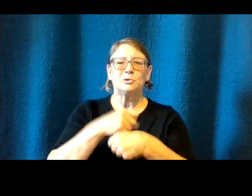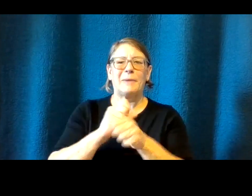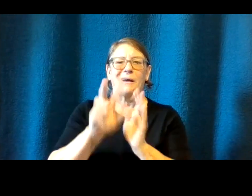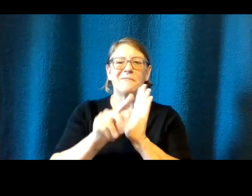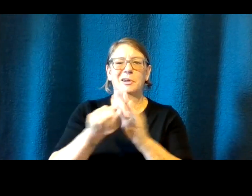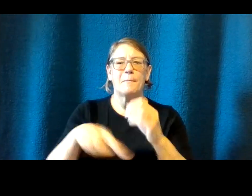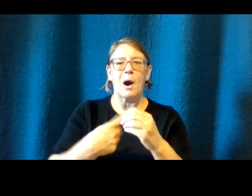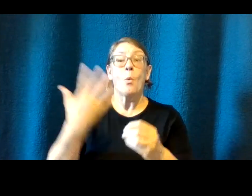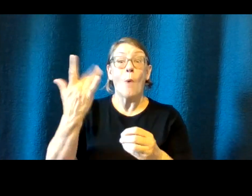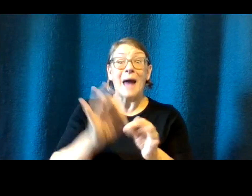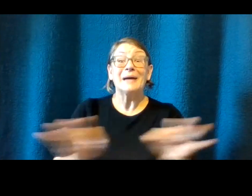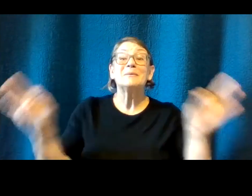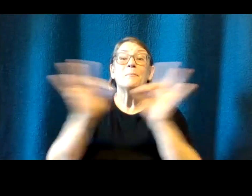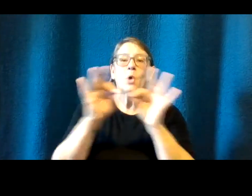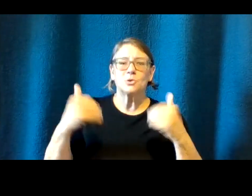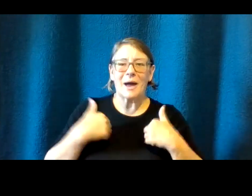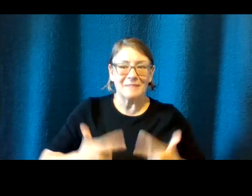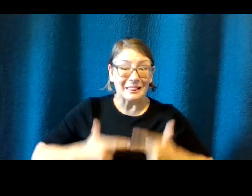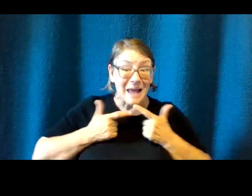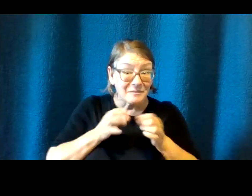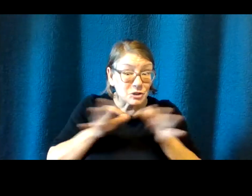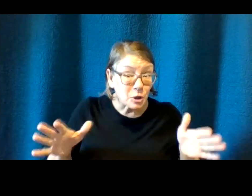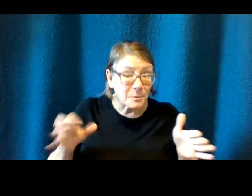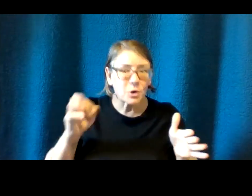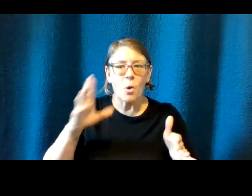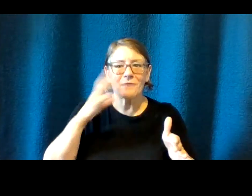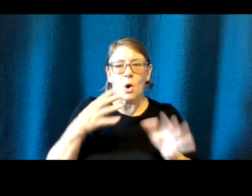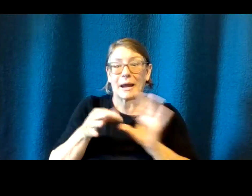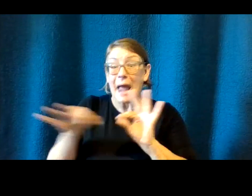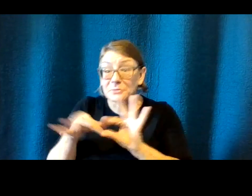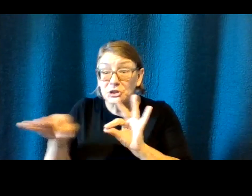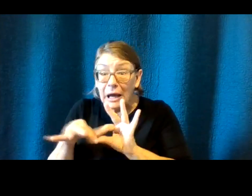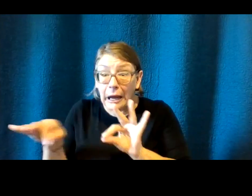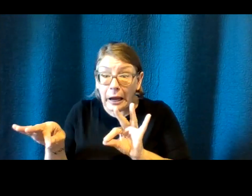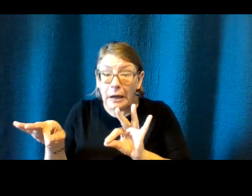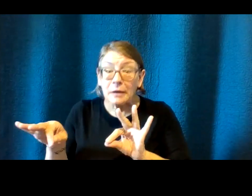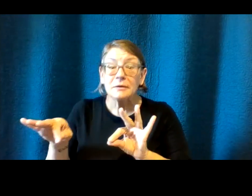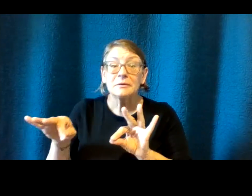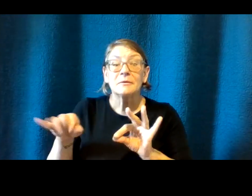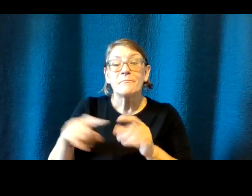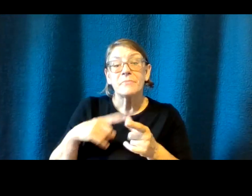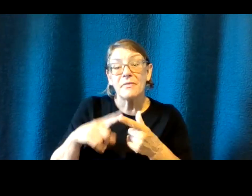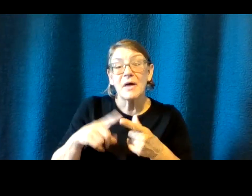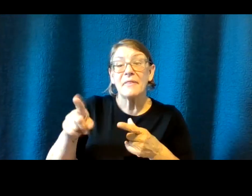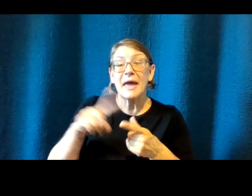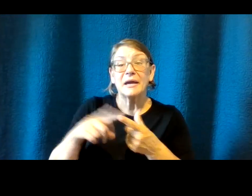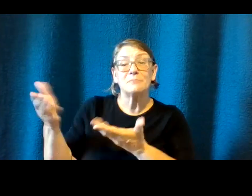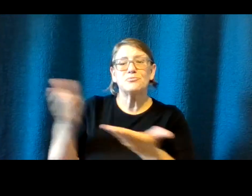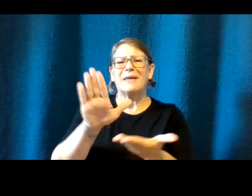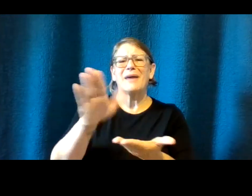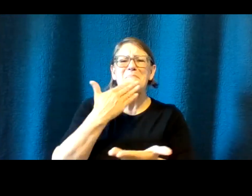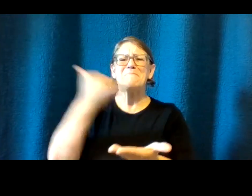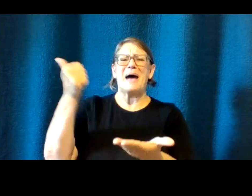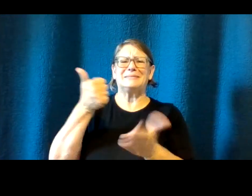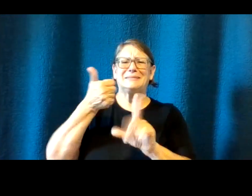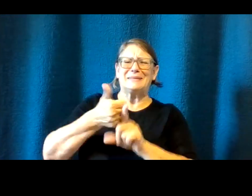interpreter and why it's important for captioning for people. And again, you give, and then they can bring their best self forward, and